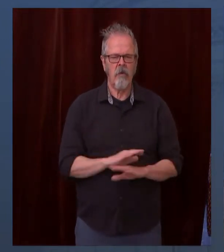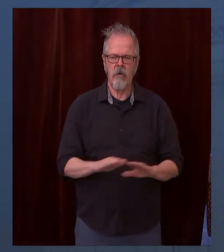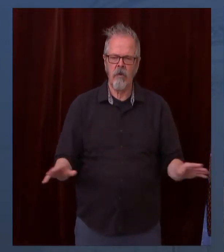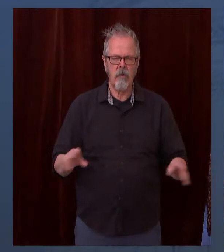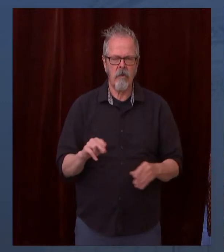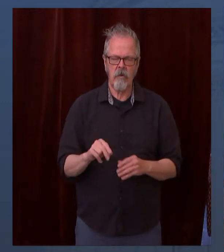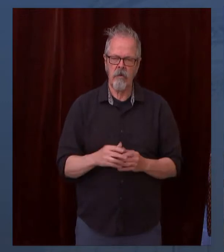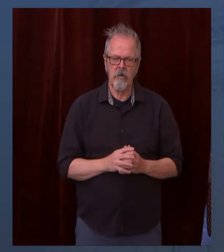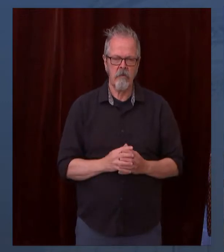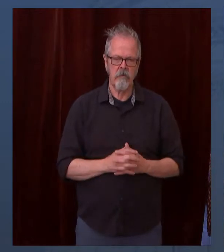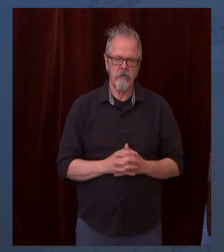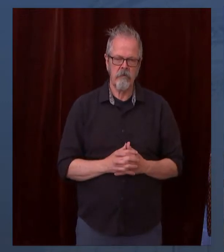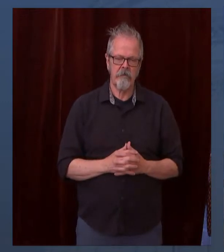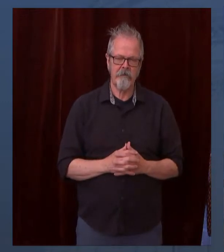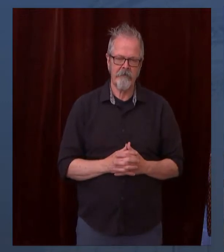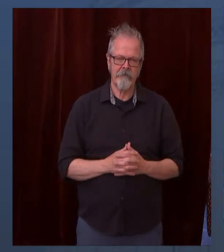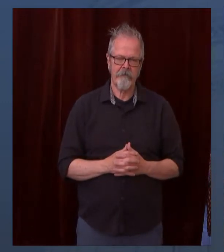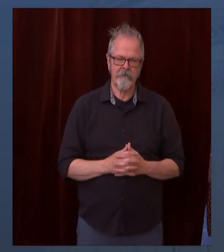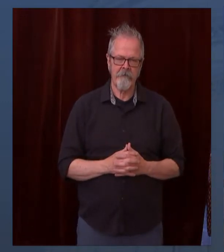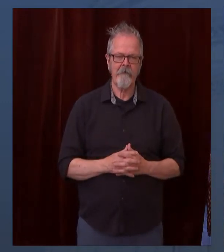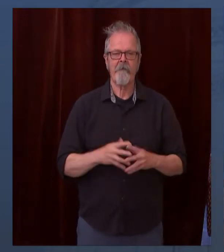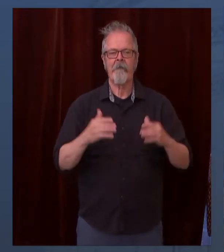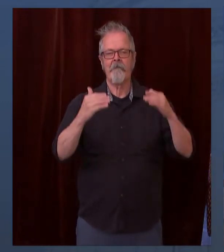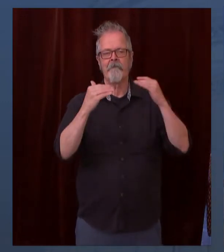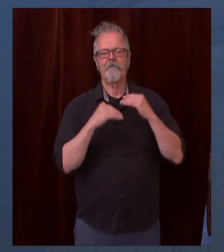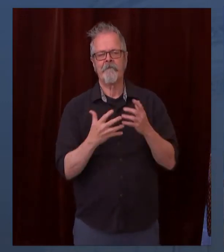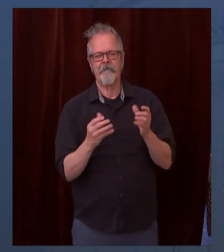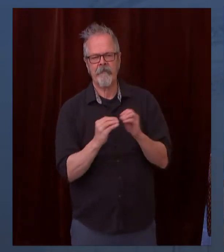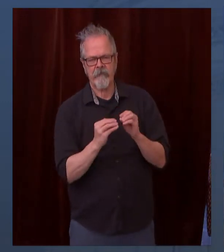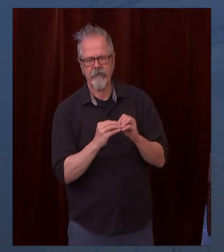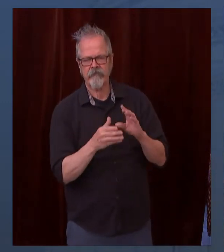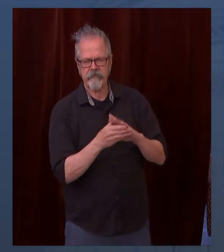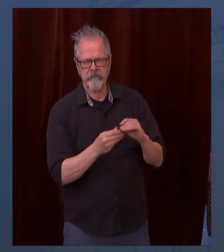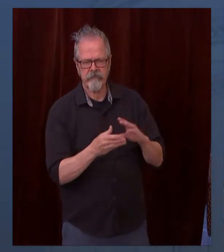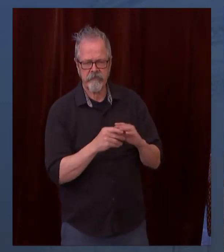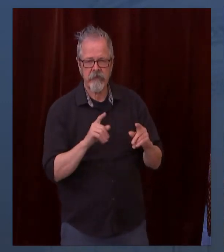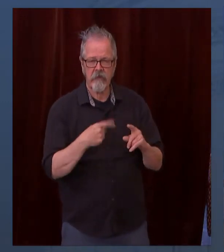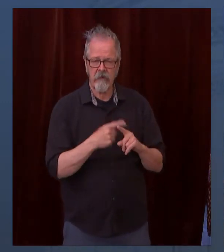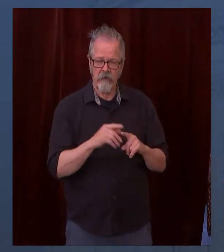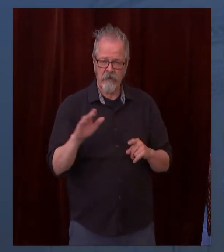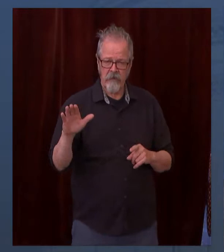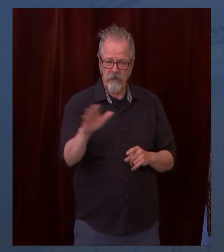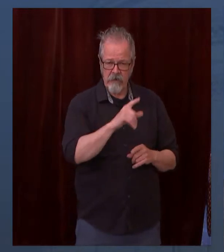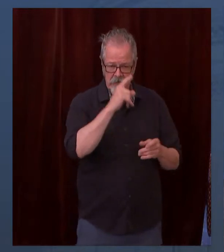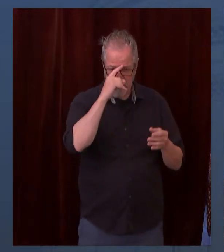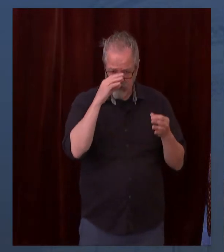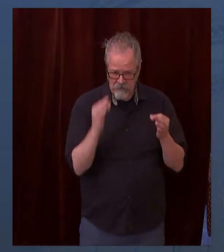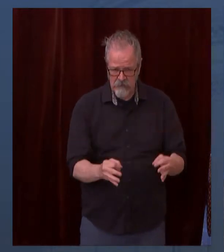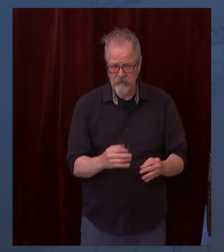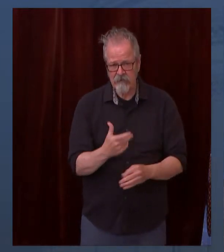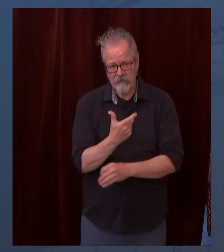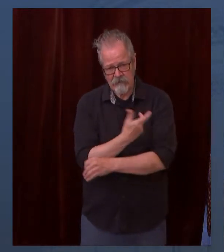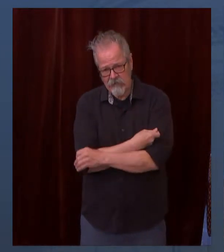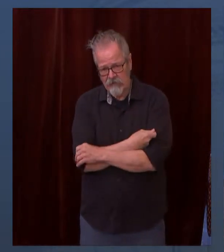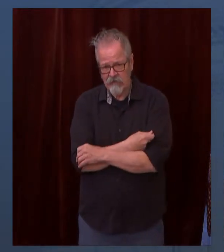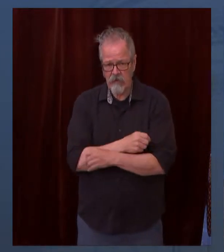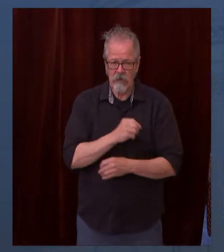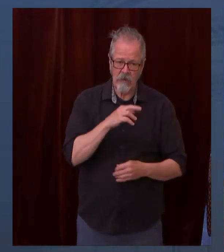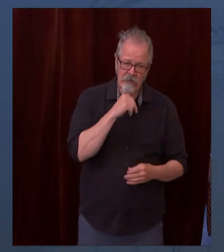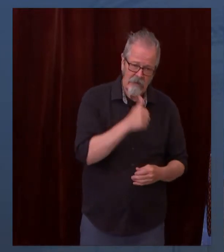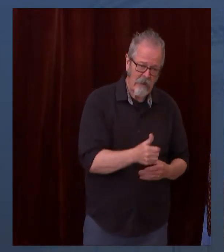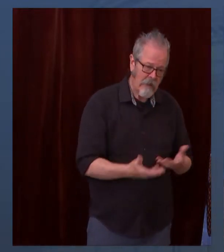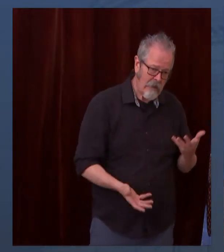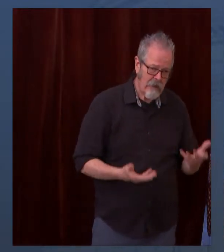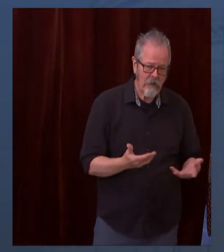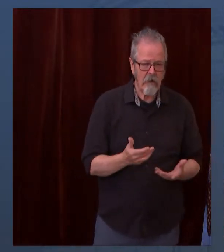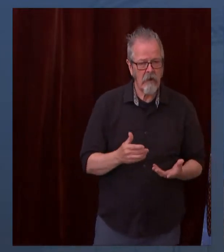thing that vaccines can save your life. It's a great thing they can keep you from having long-term COVID, long-term symptoms. It's a great thing you can save your